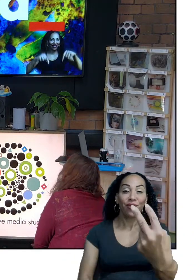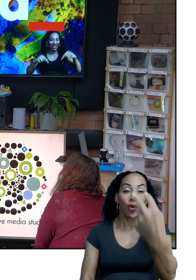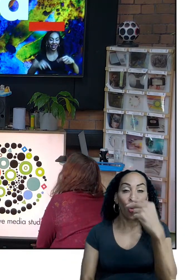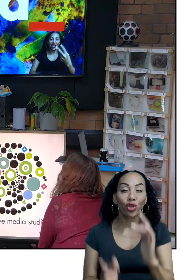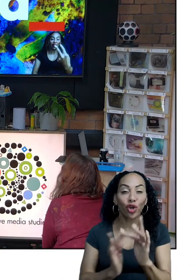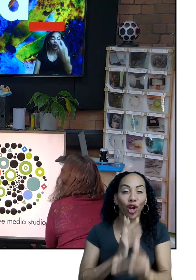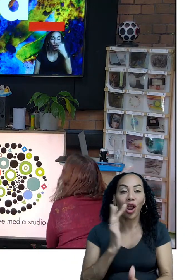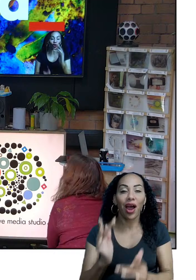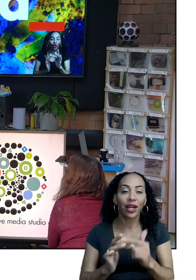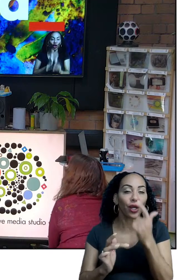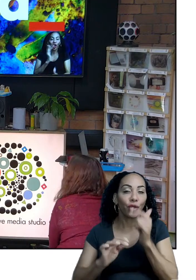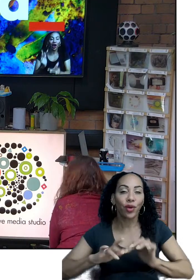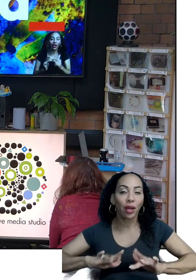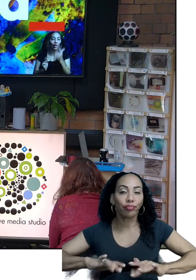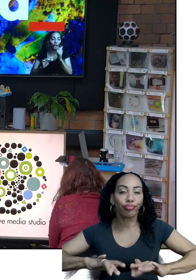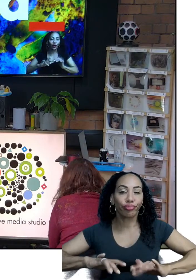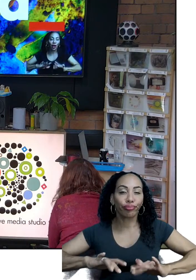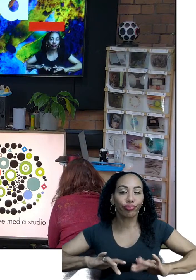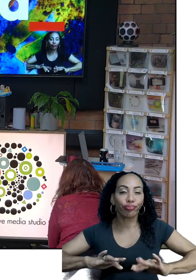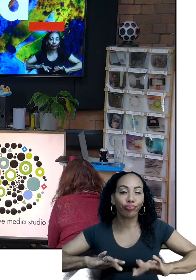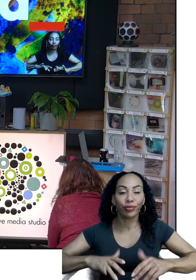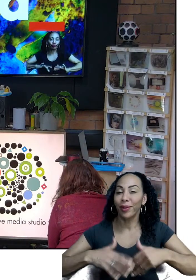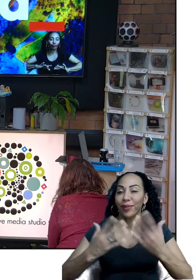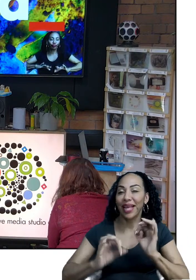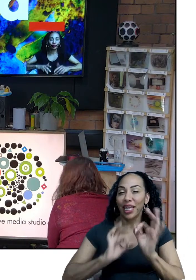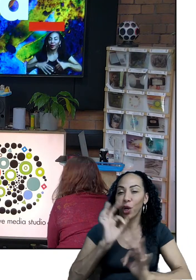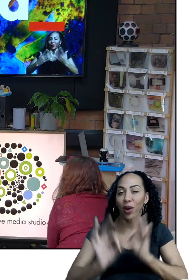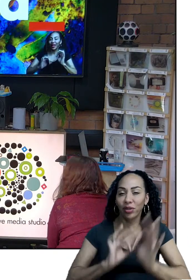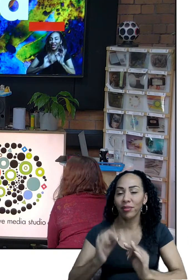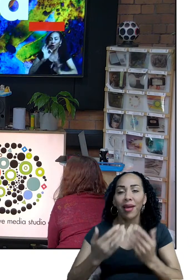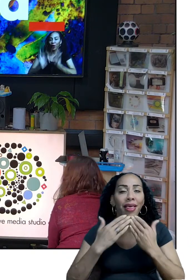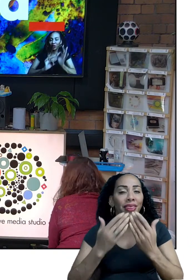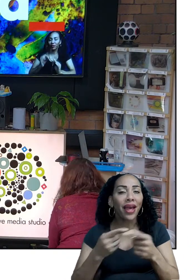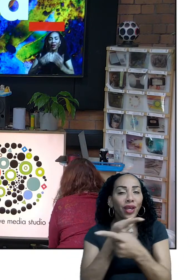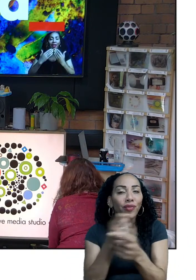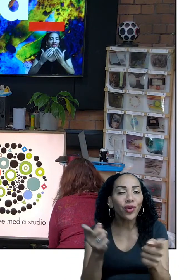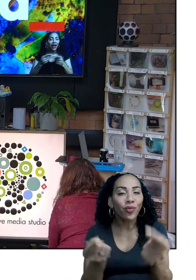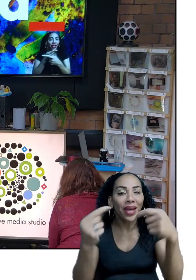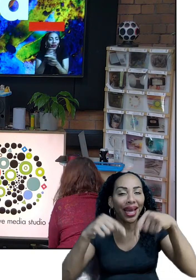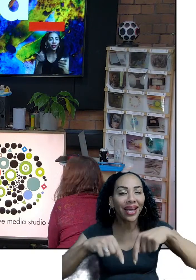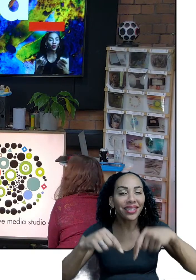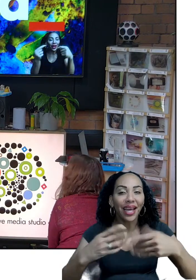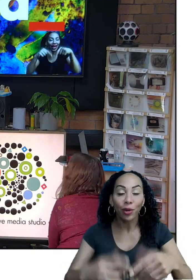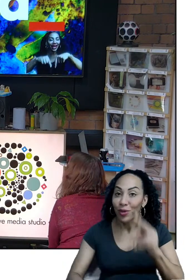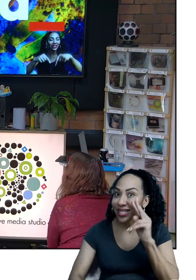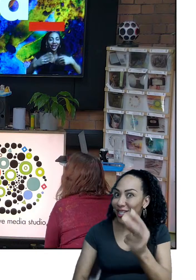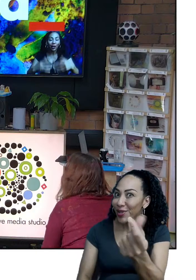studio@watershed.co.uk with any questions. Thank you all for being here today, and we'll see you again next time.